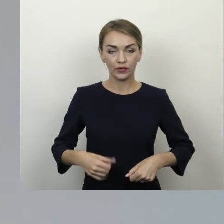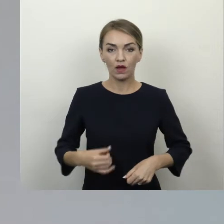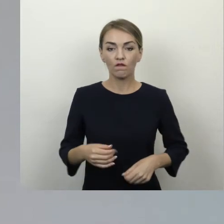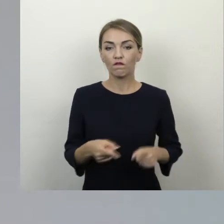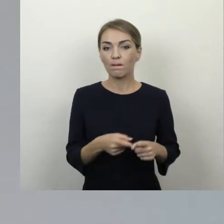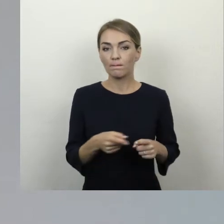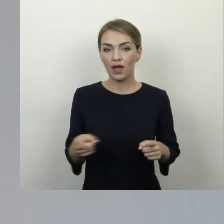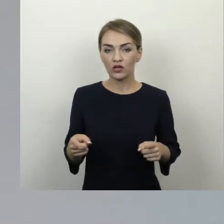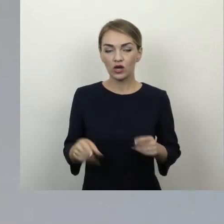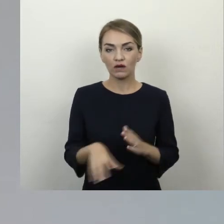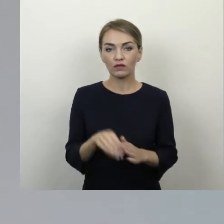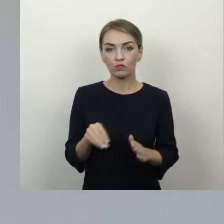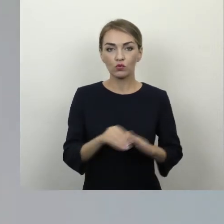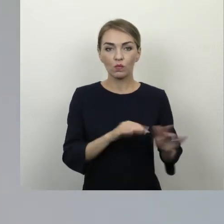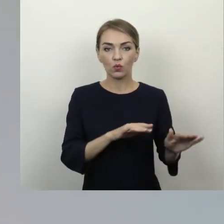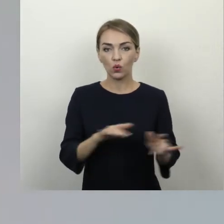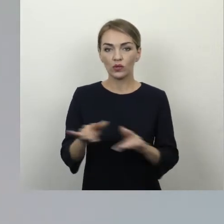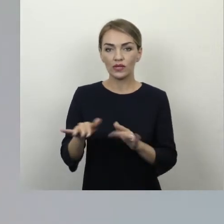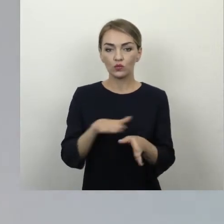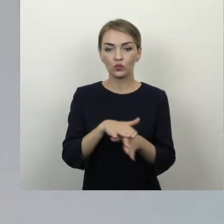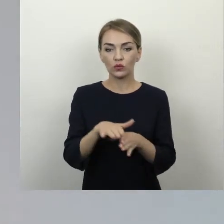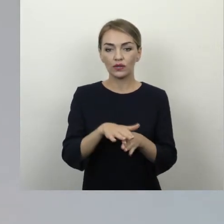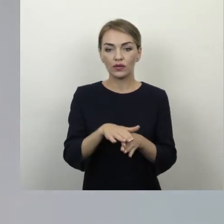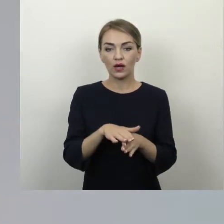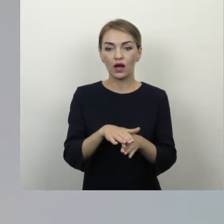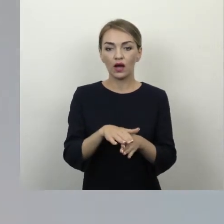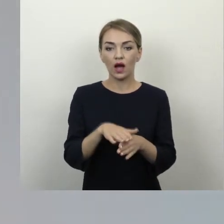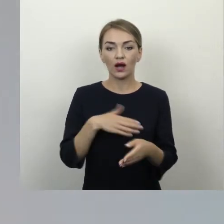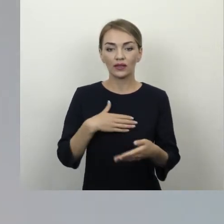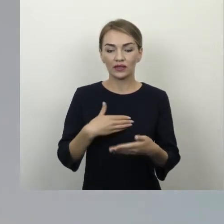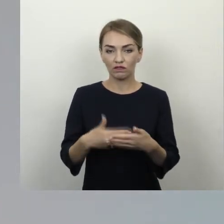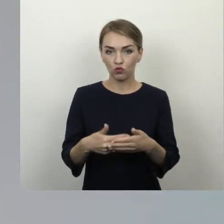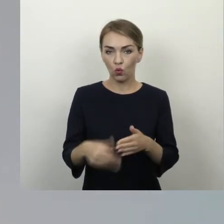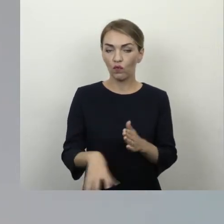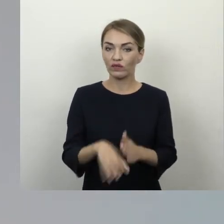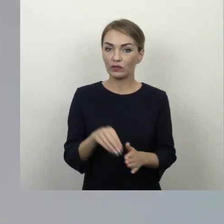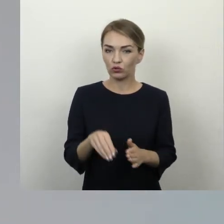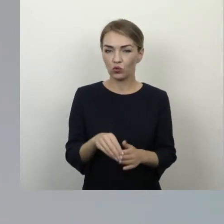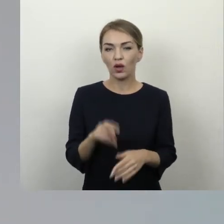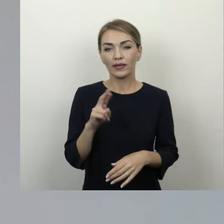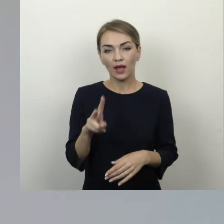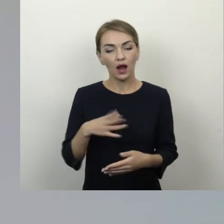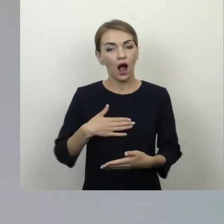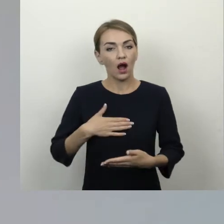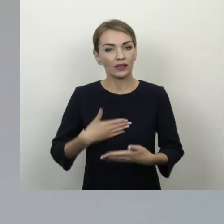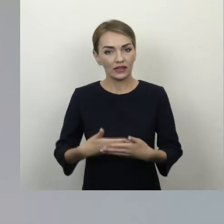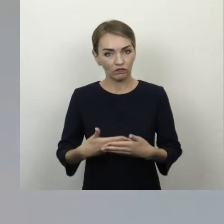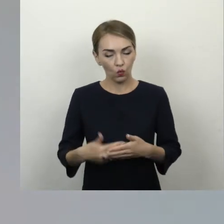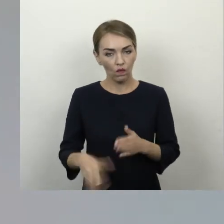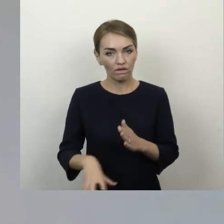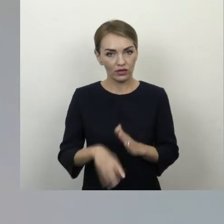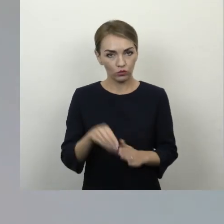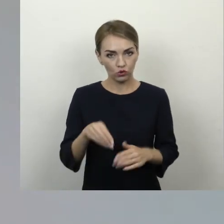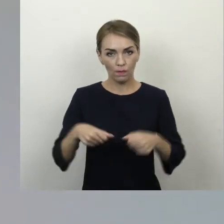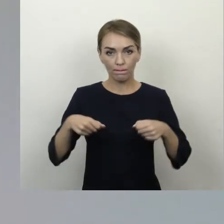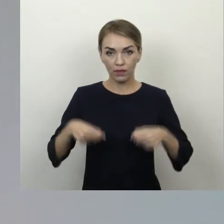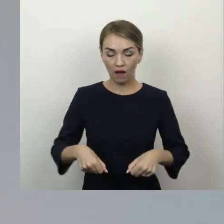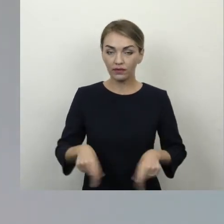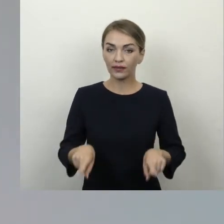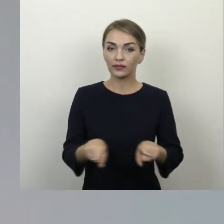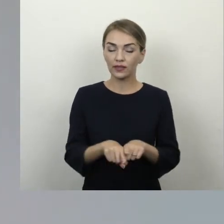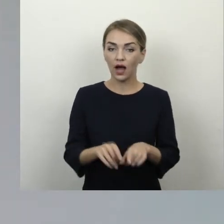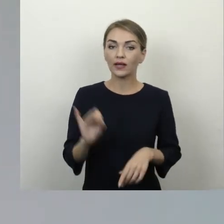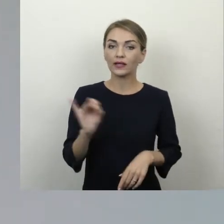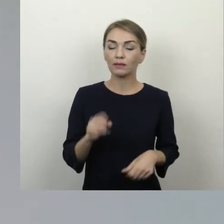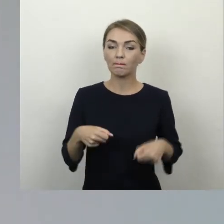passive electoral right. As part of the election process, we see the active election, both active right, the